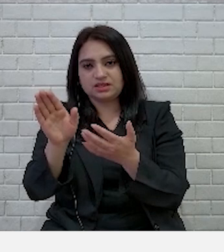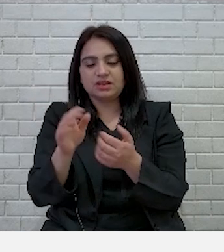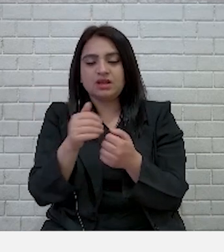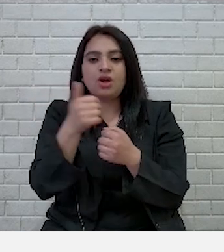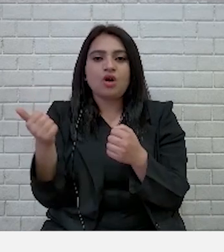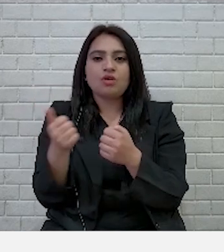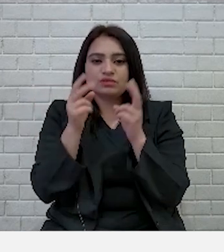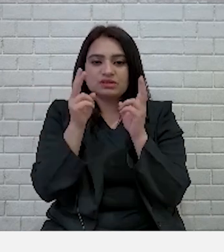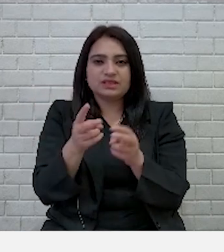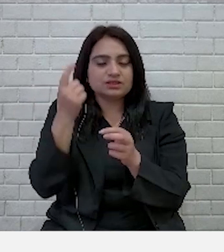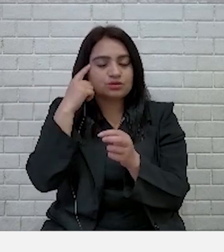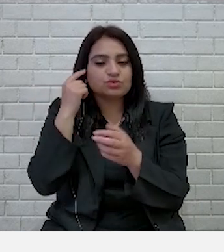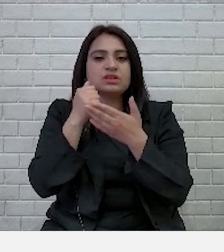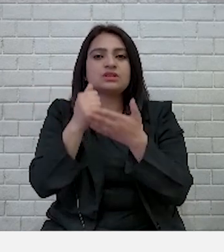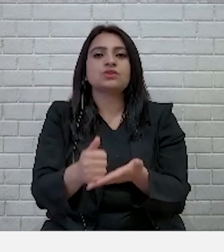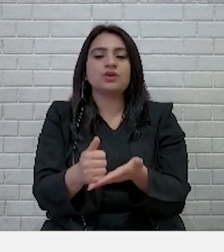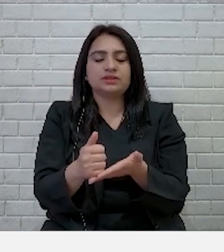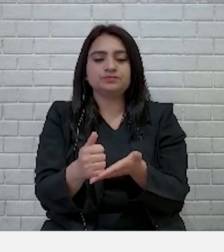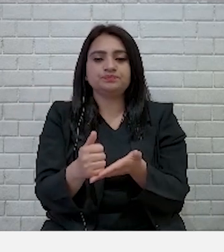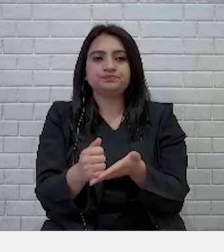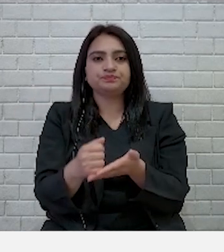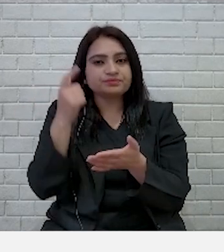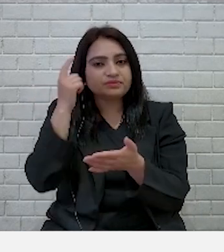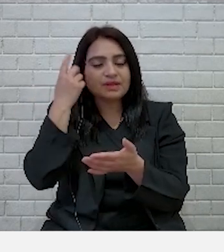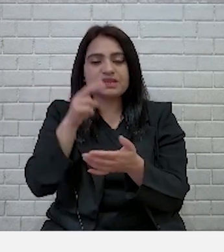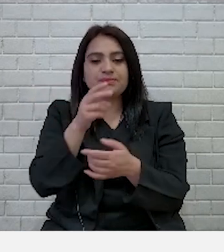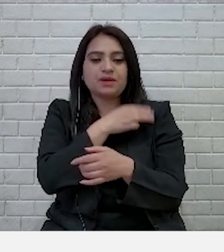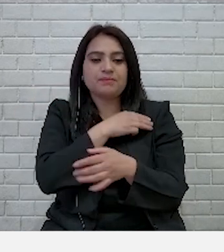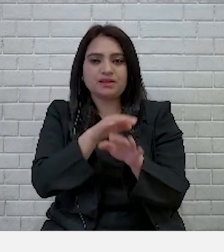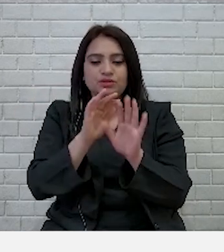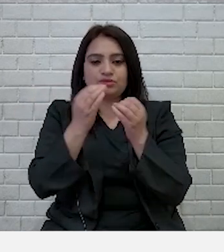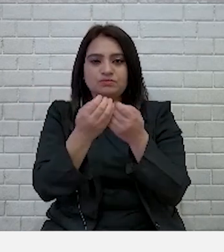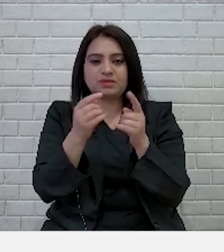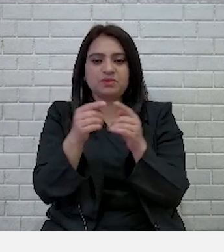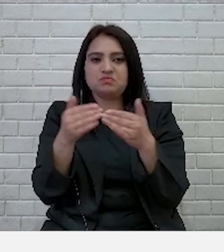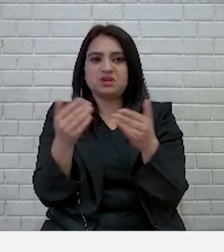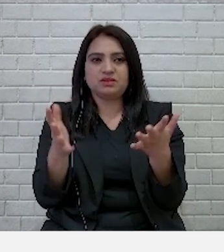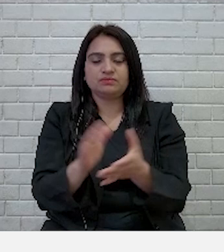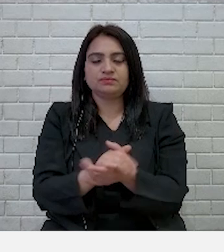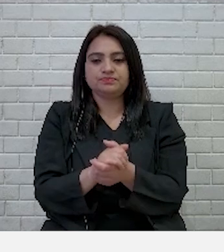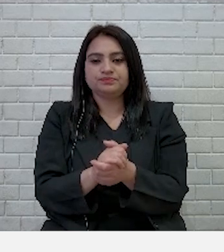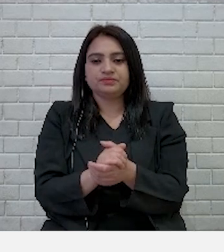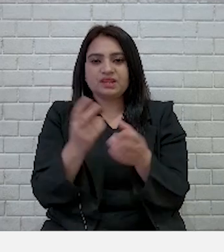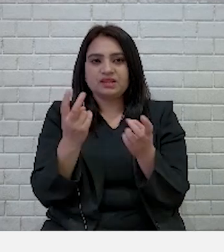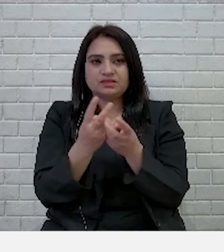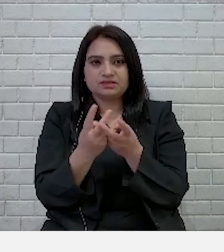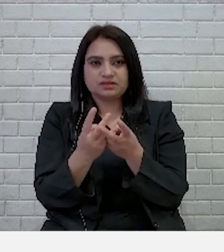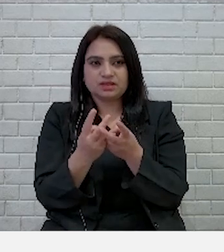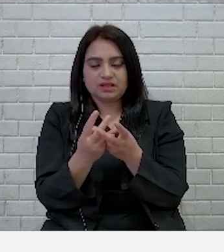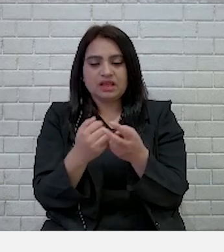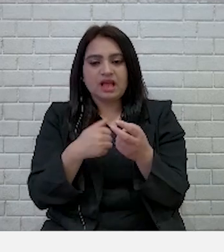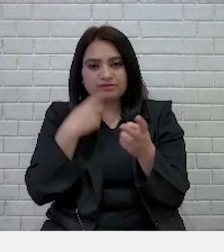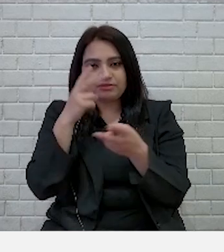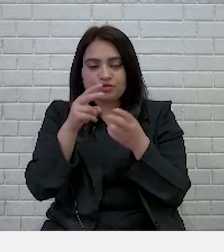I still find, I cannot find proper community where I can go and express myself and learn things, get